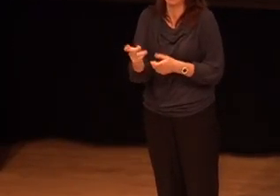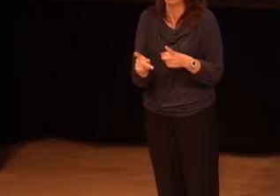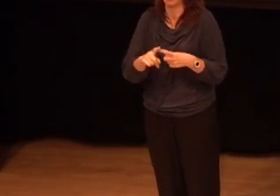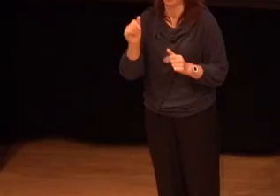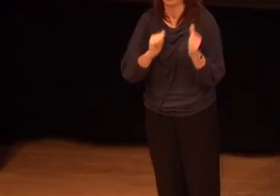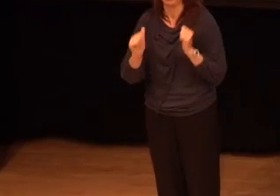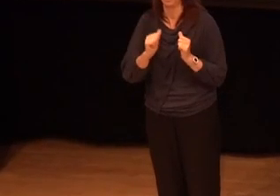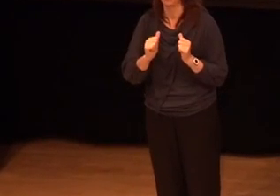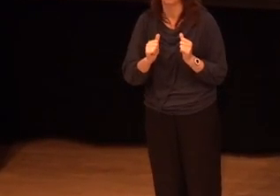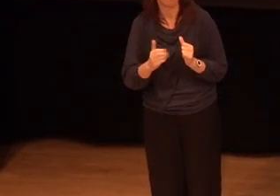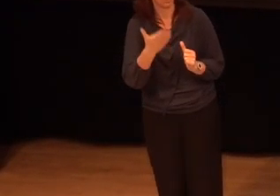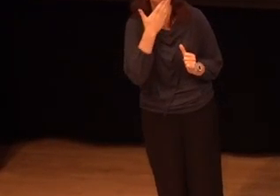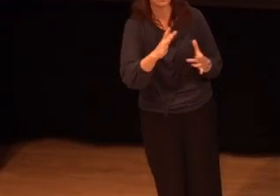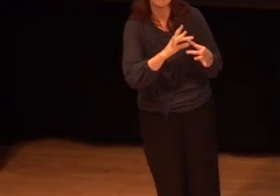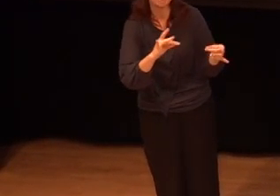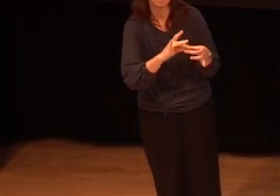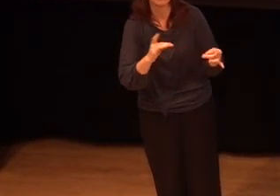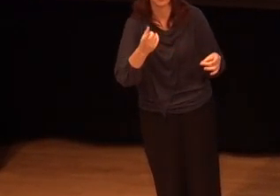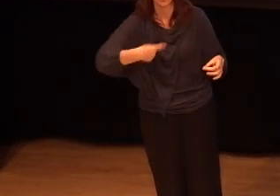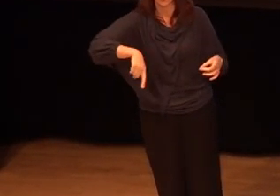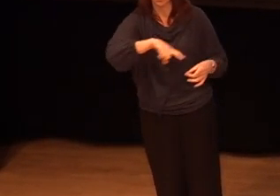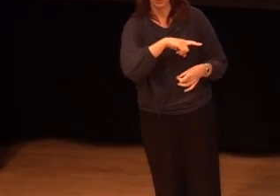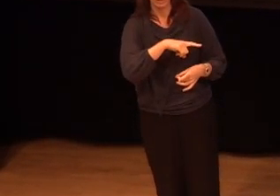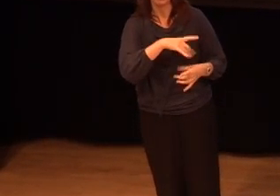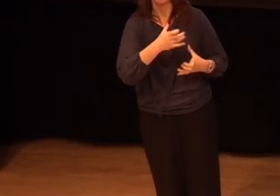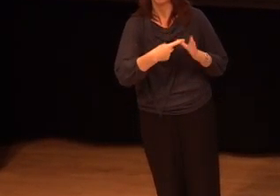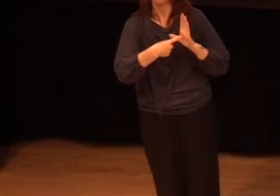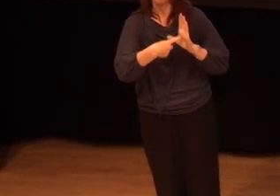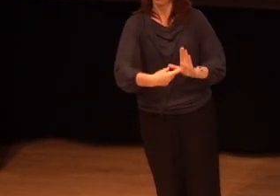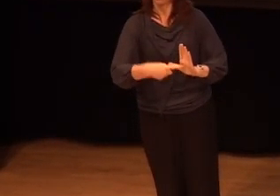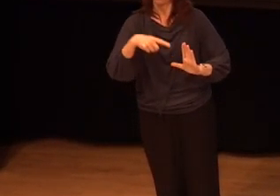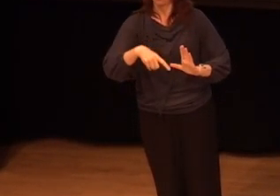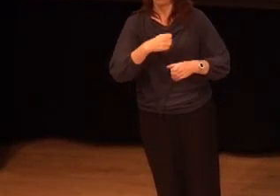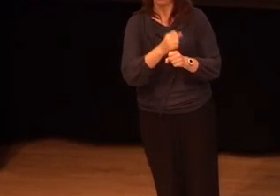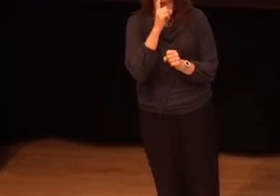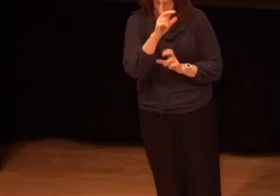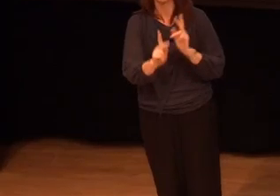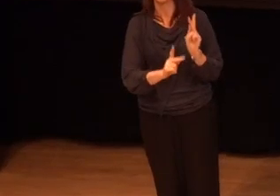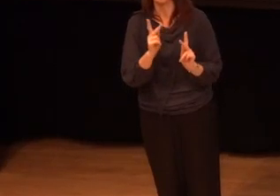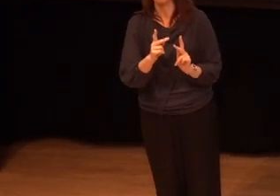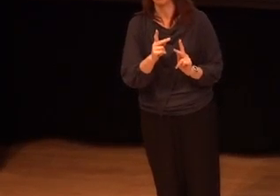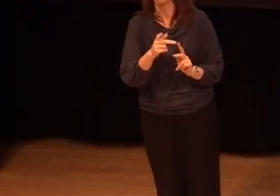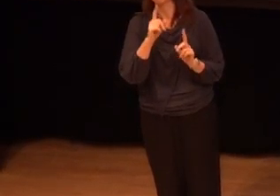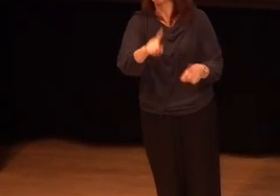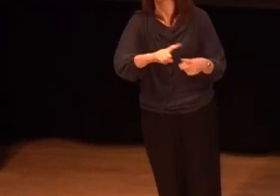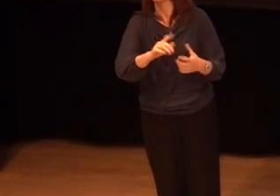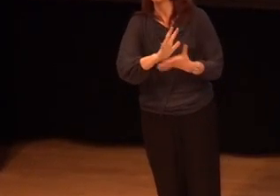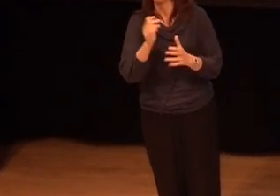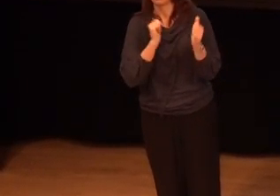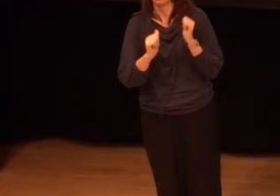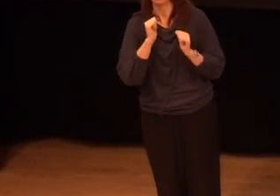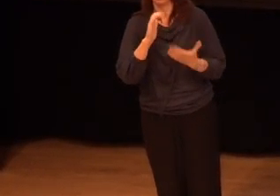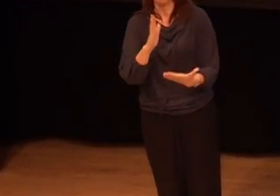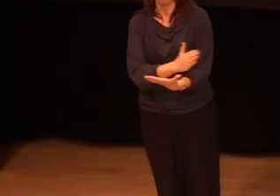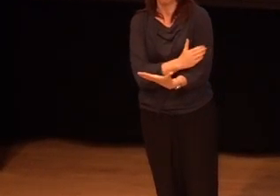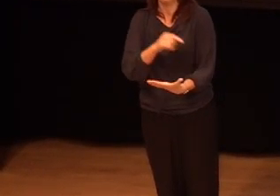that's actually a really good message, because we designed it in such a way that we really wanted people to see it in theaters, and the soundtrack is a